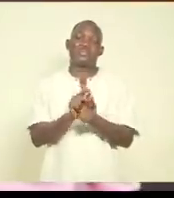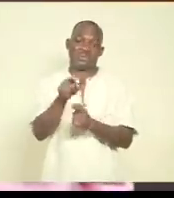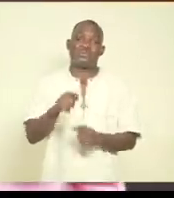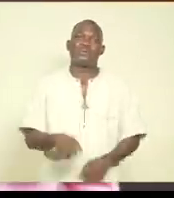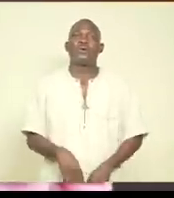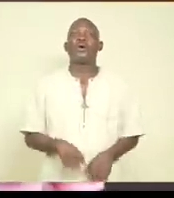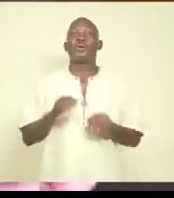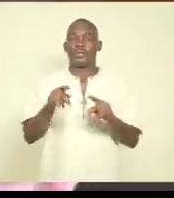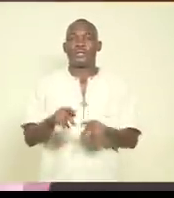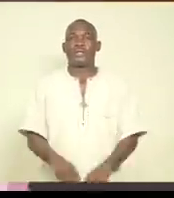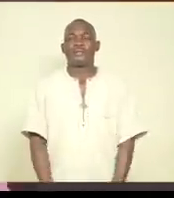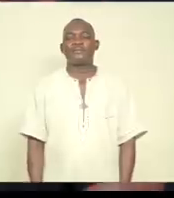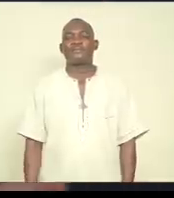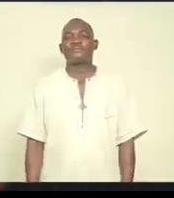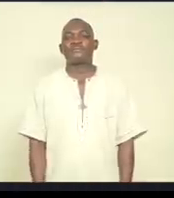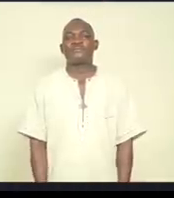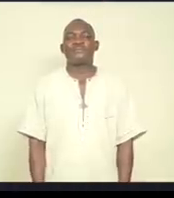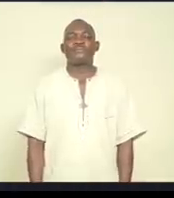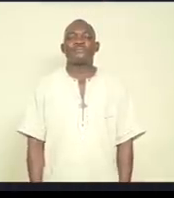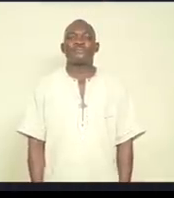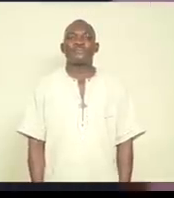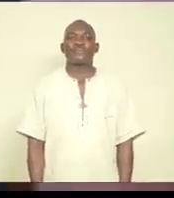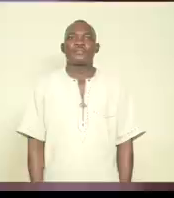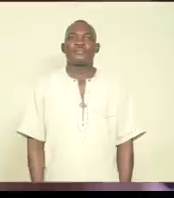did, they wouldn't be here.